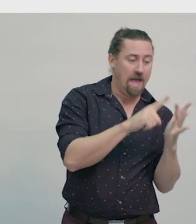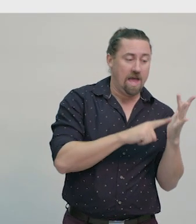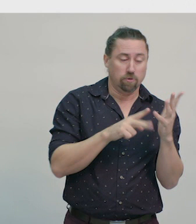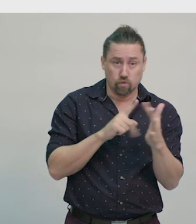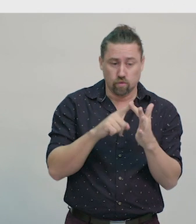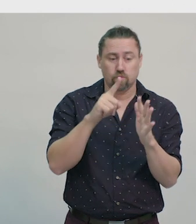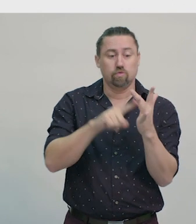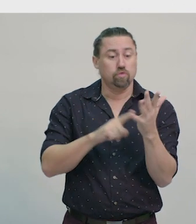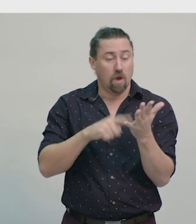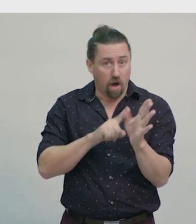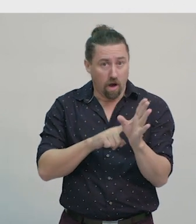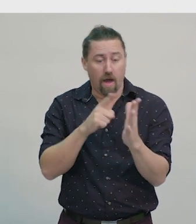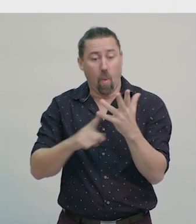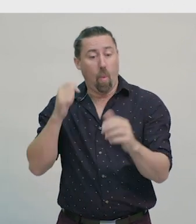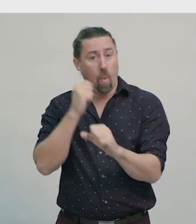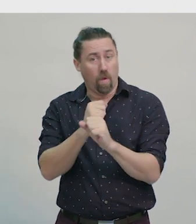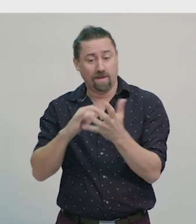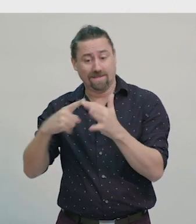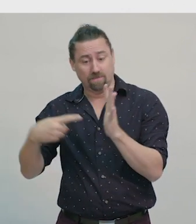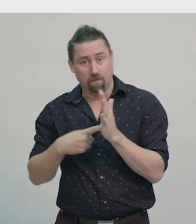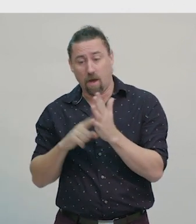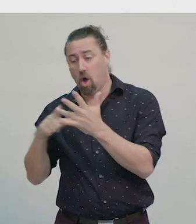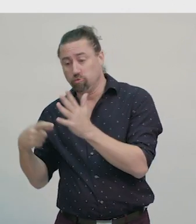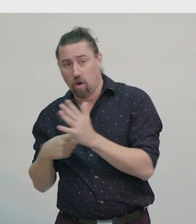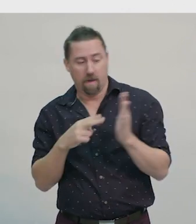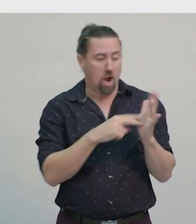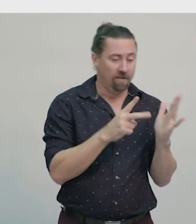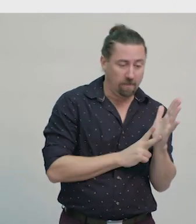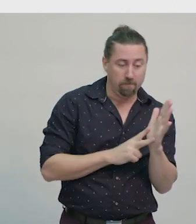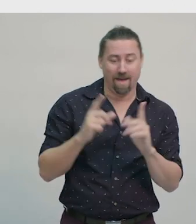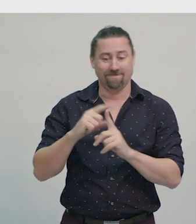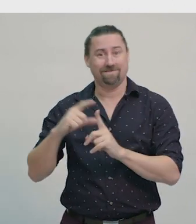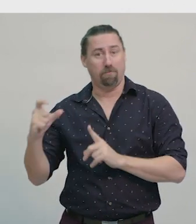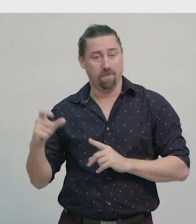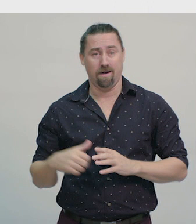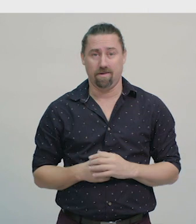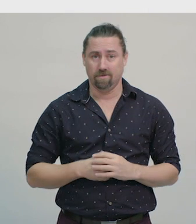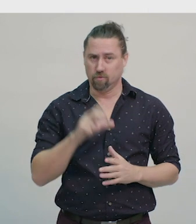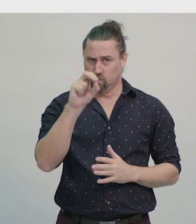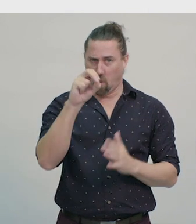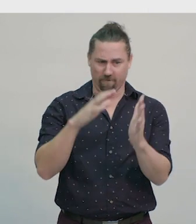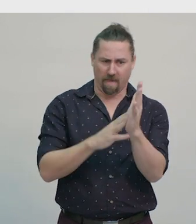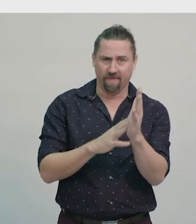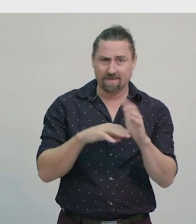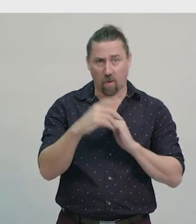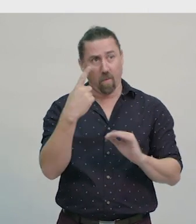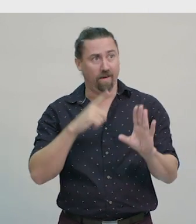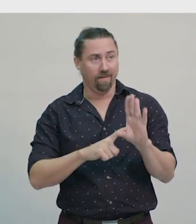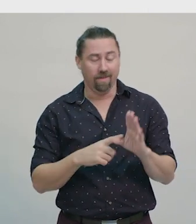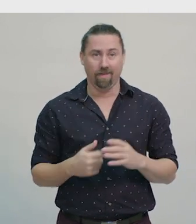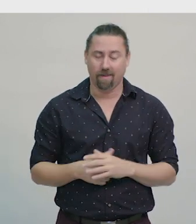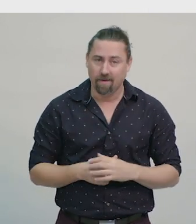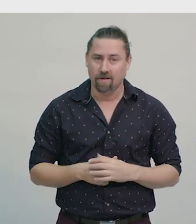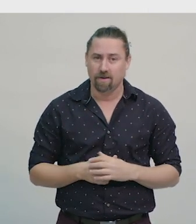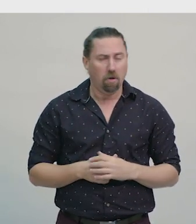June, July, August, September, October, November and December. Terry, do you know that